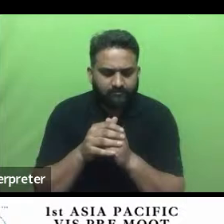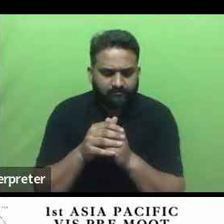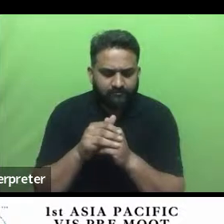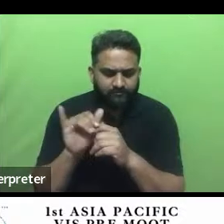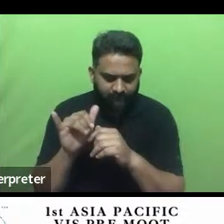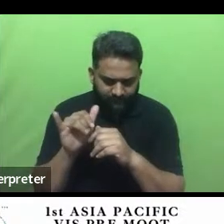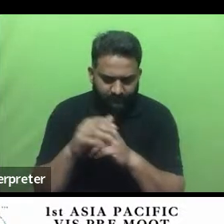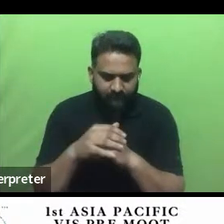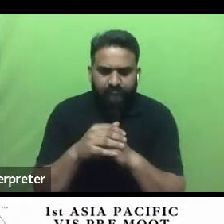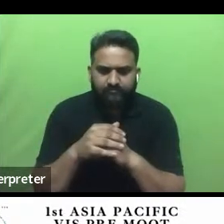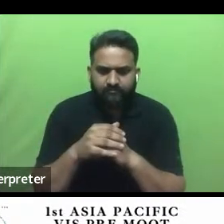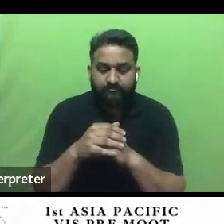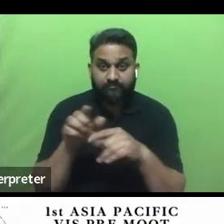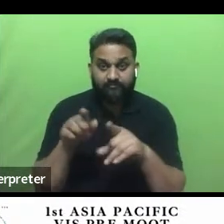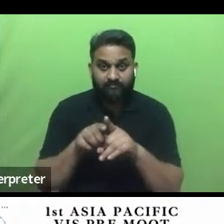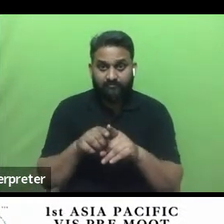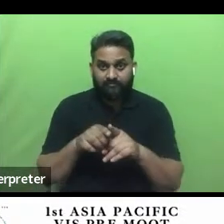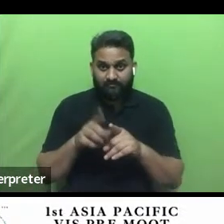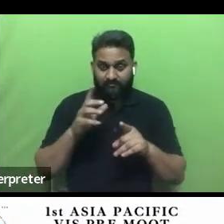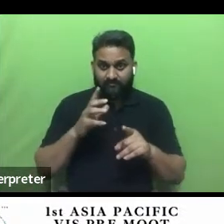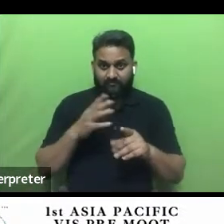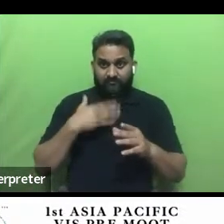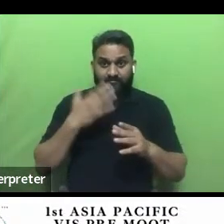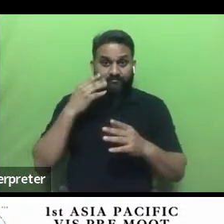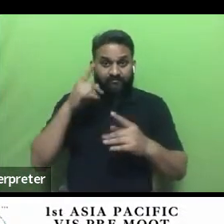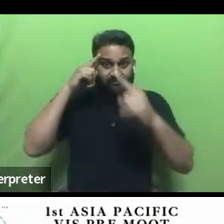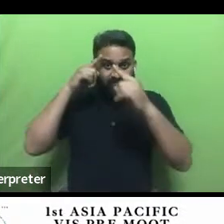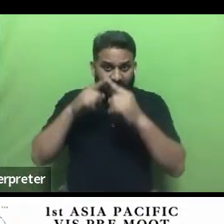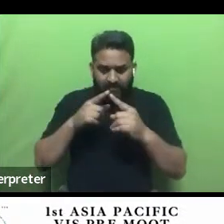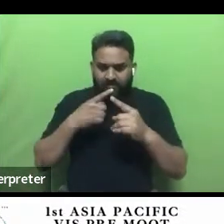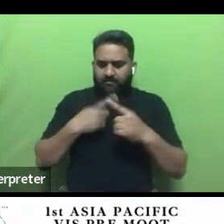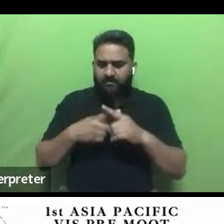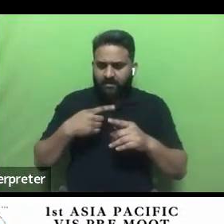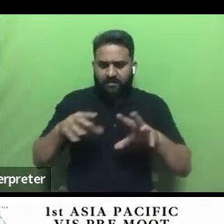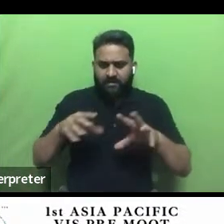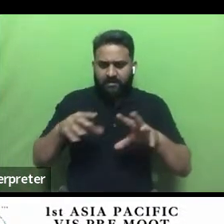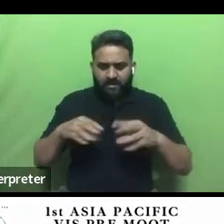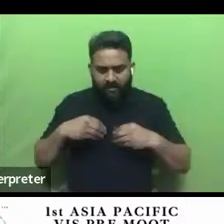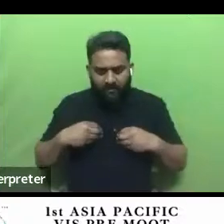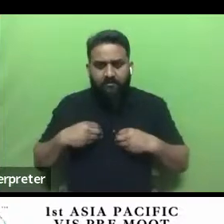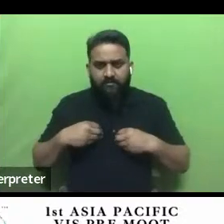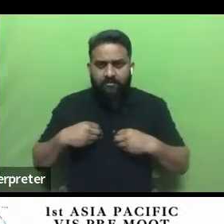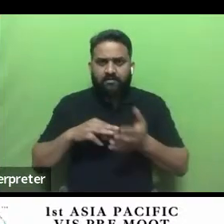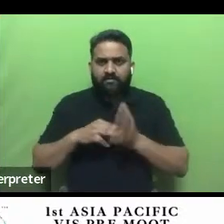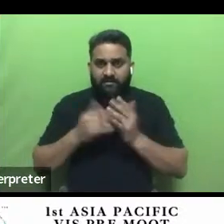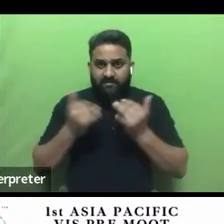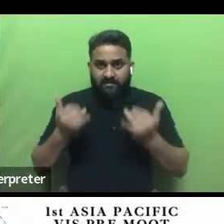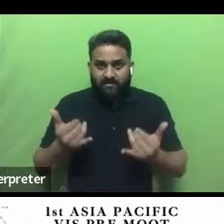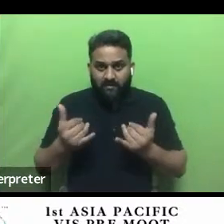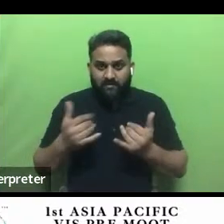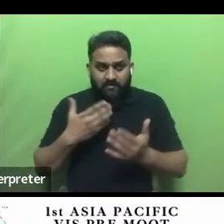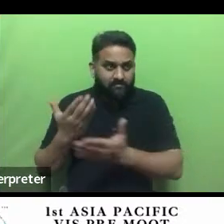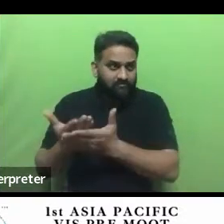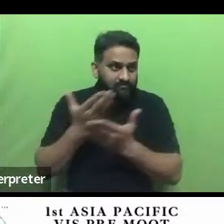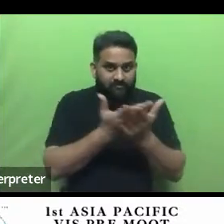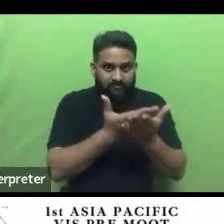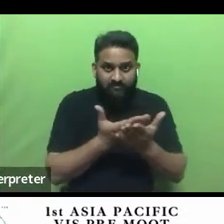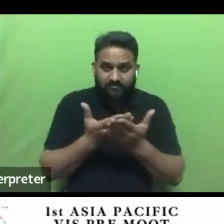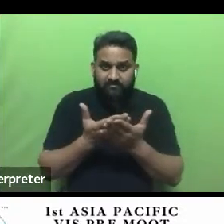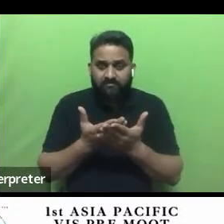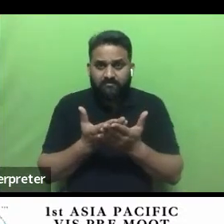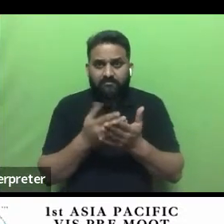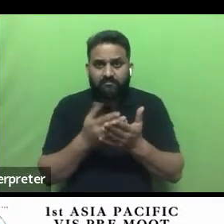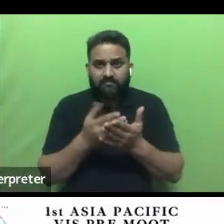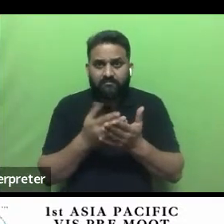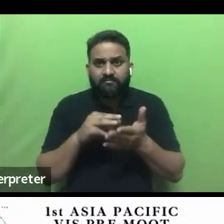Arbitrator. While we agree and acknowledge that the present arbitration agreement referred to